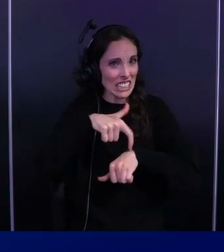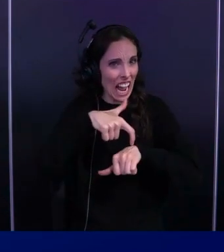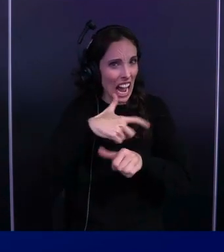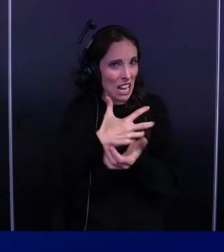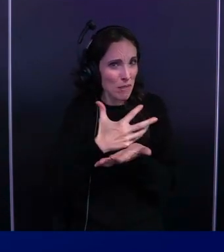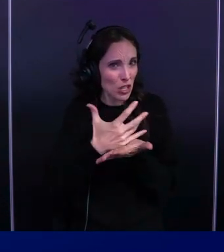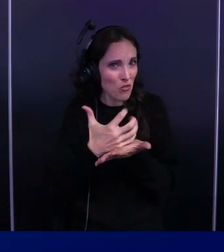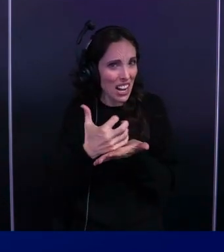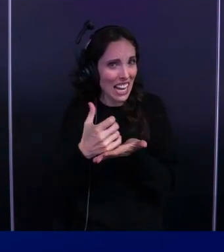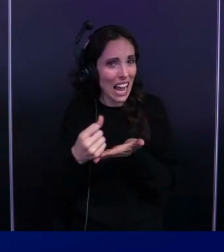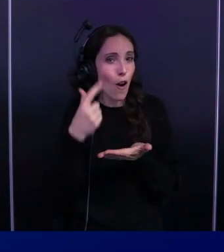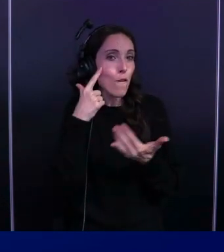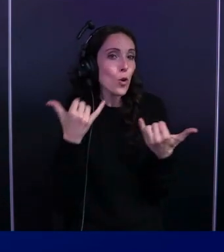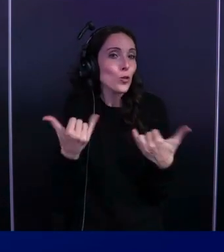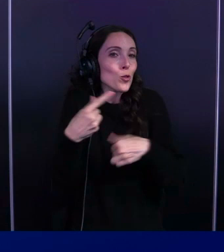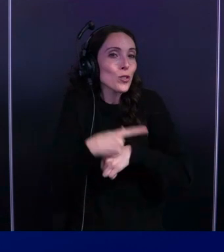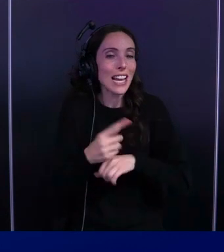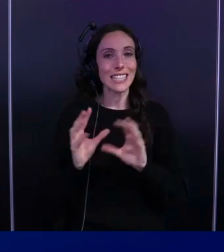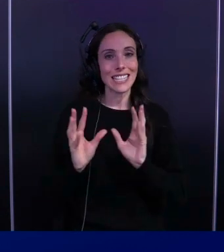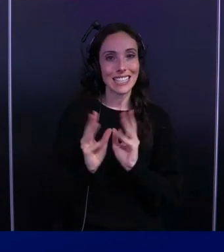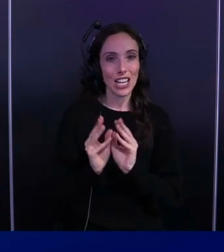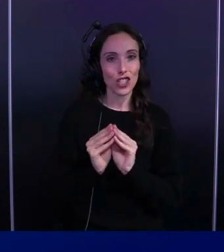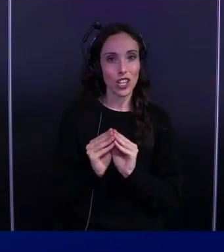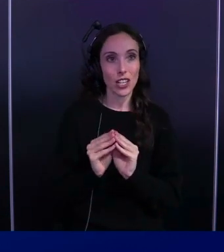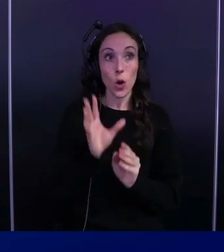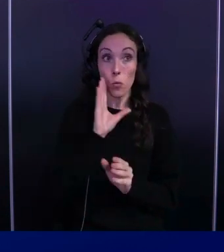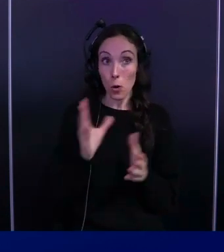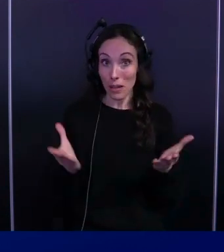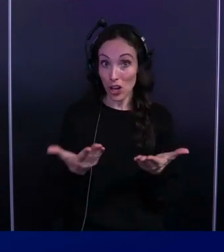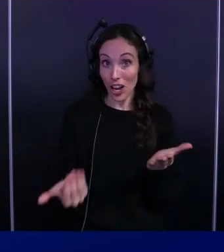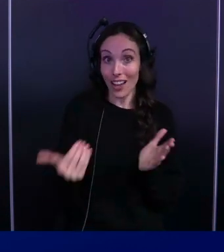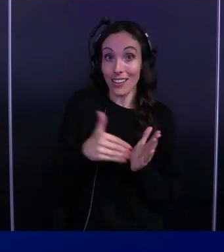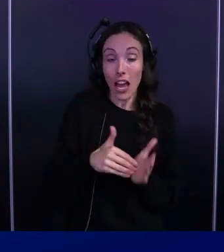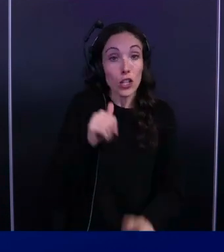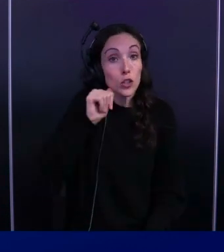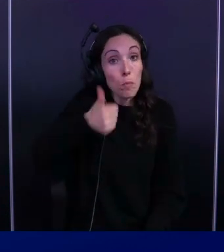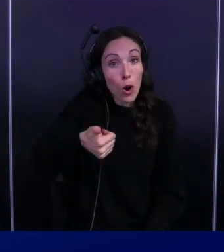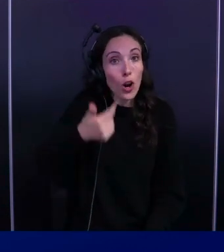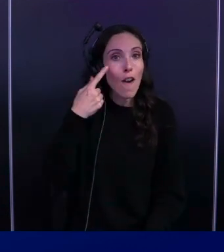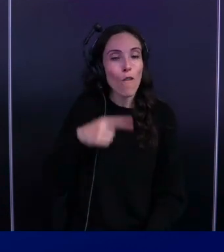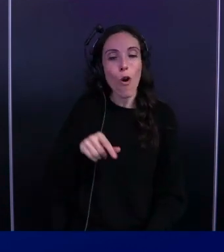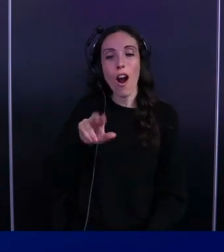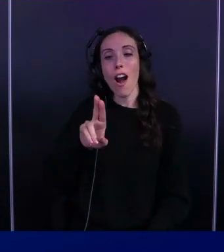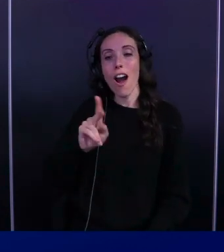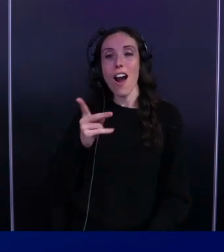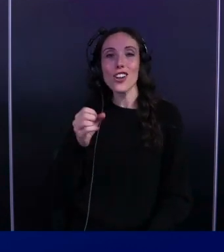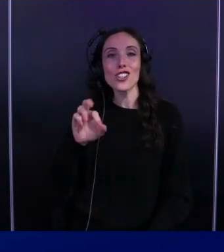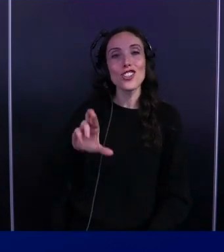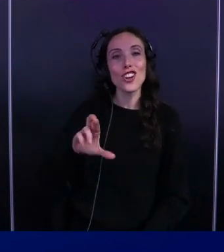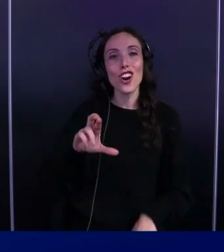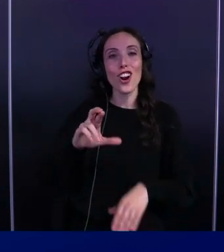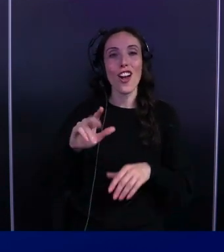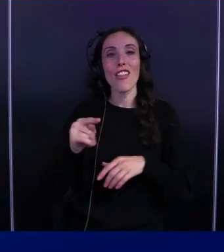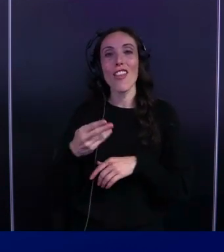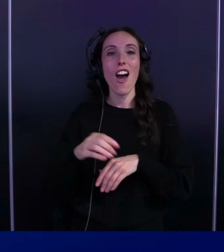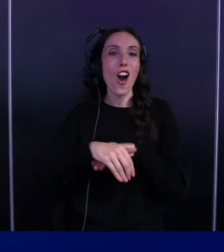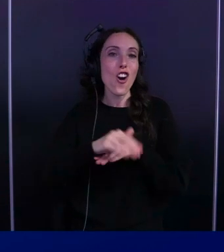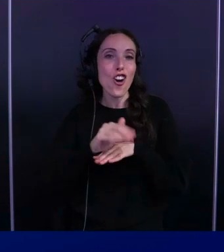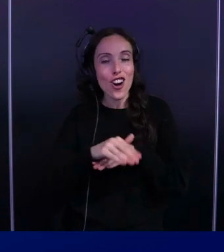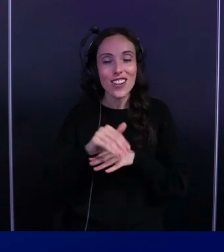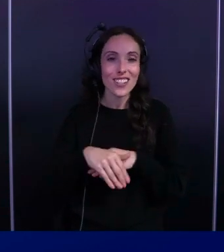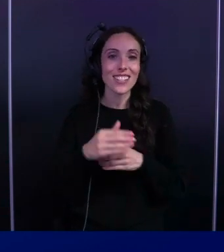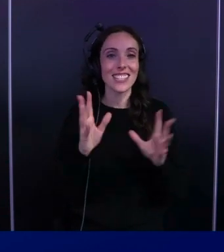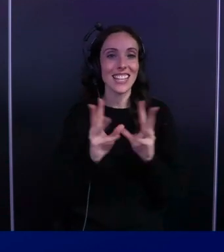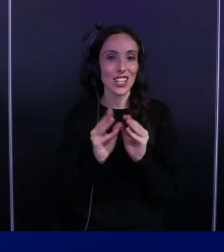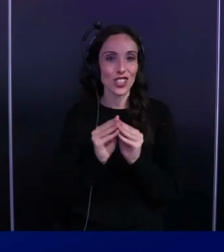time for today's session. We'll actually be here again tomorrow for another Under the Hood session as well. But Arvind, thanks for joining us. And are